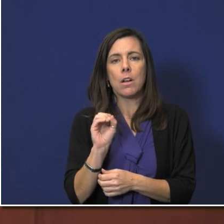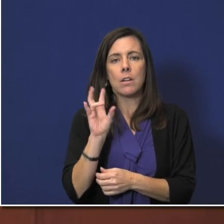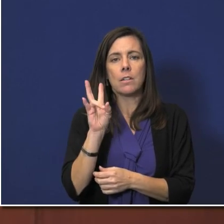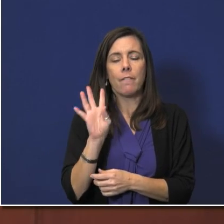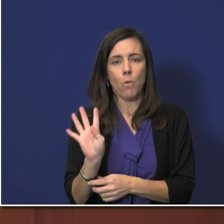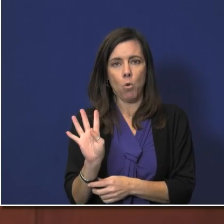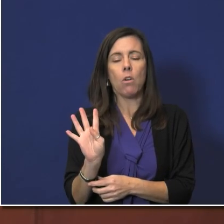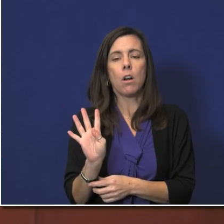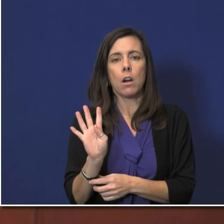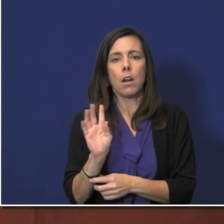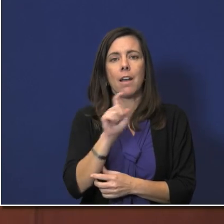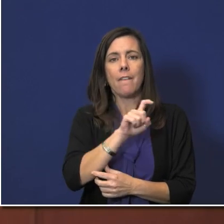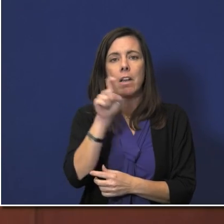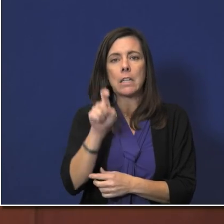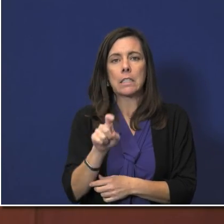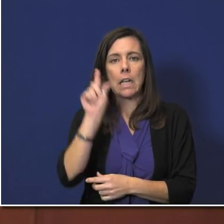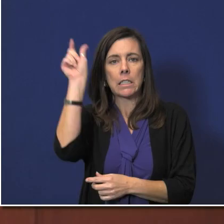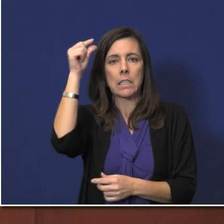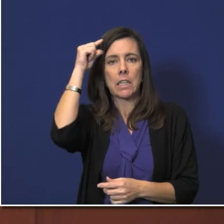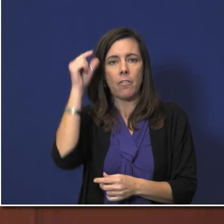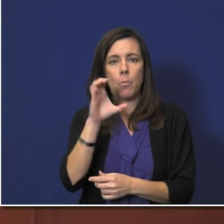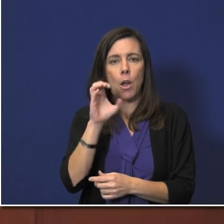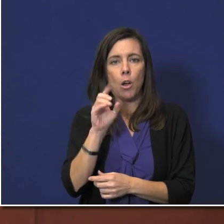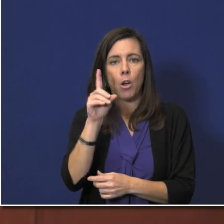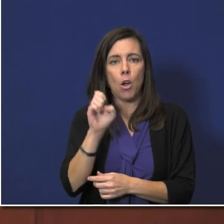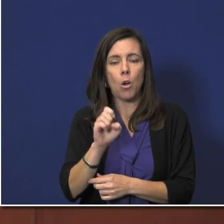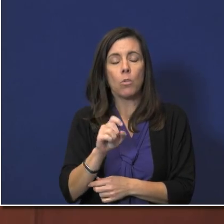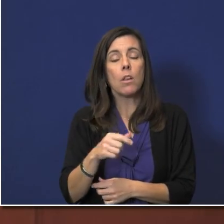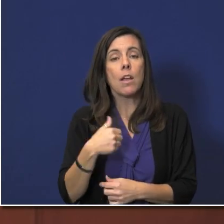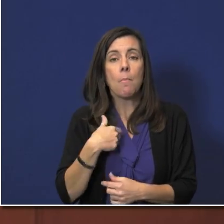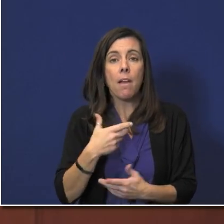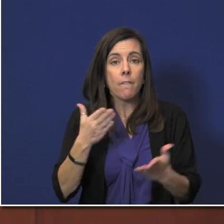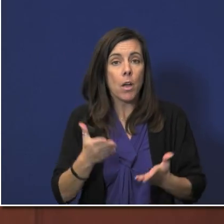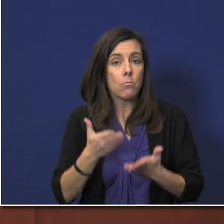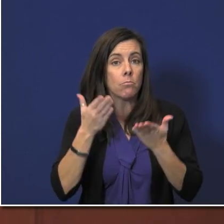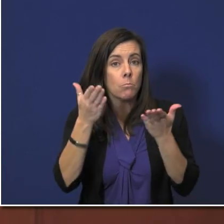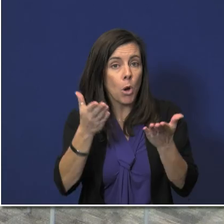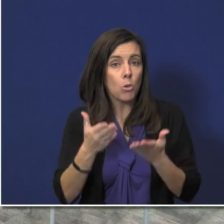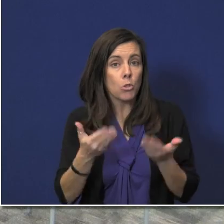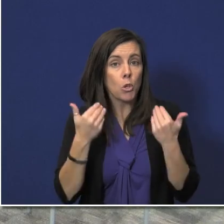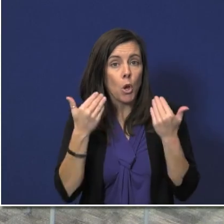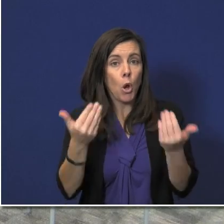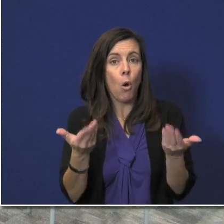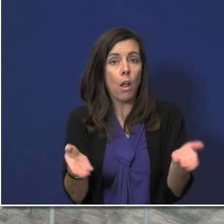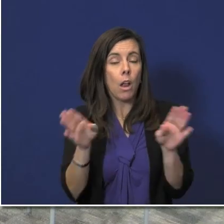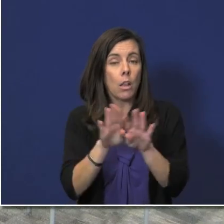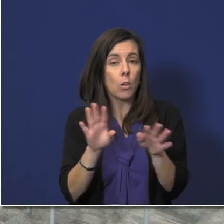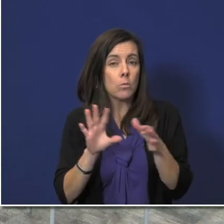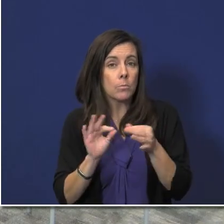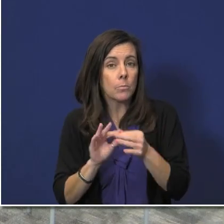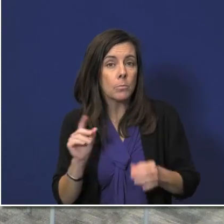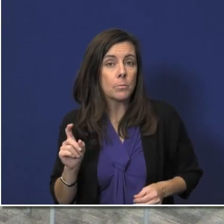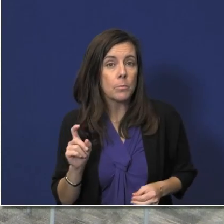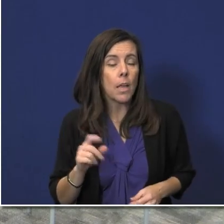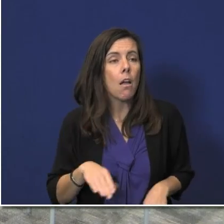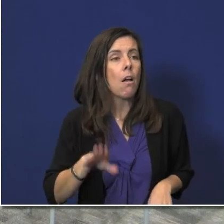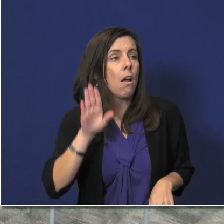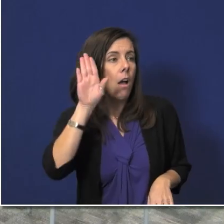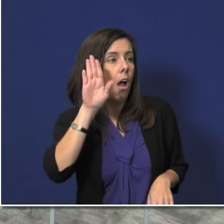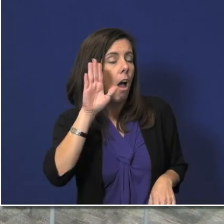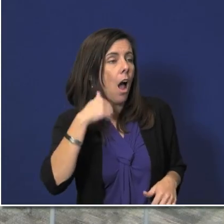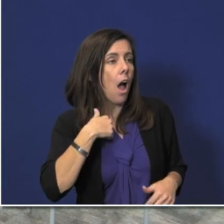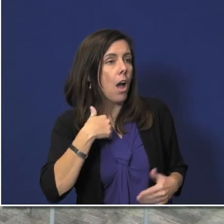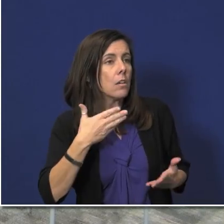551.074 of the Texas Government Code. May I have a motion to move into closed session? Mr. President, I move that